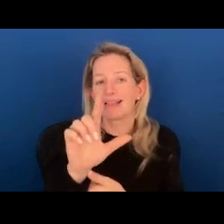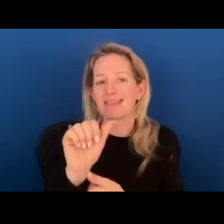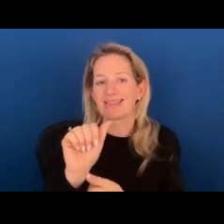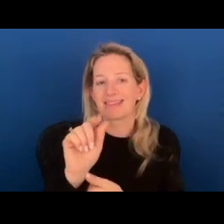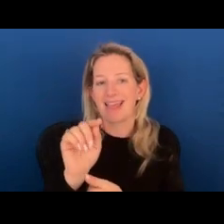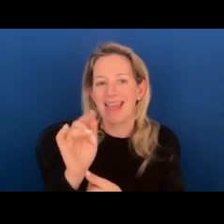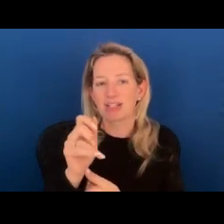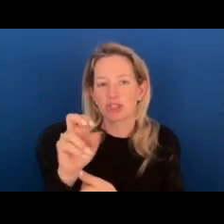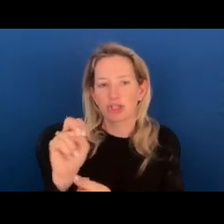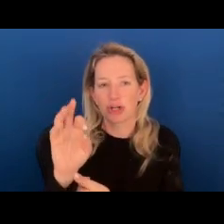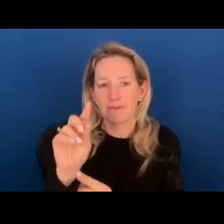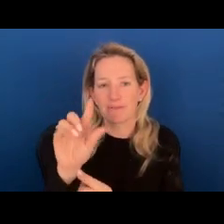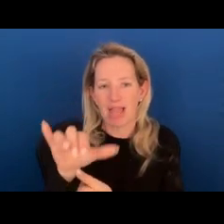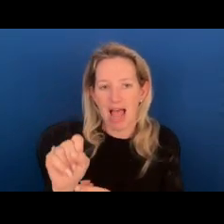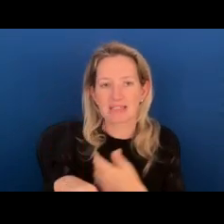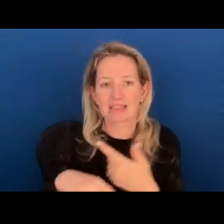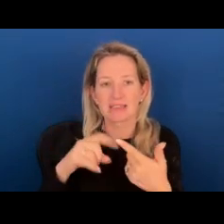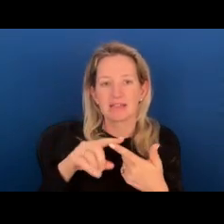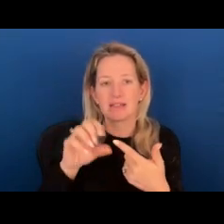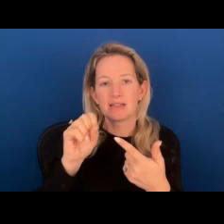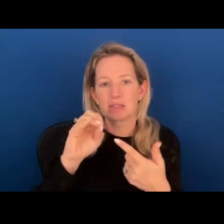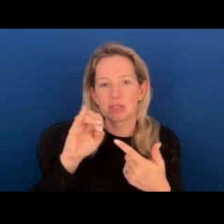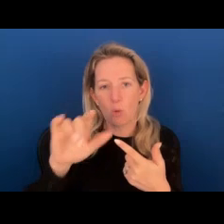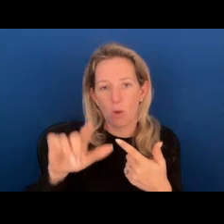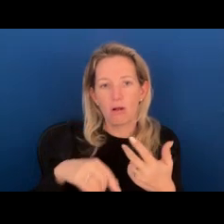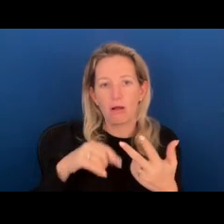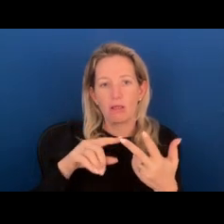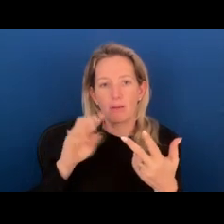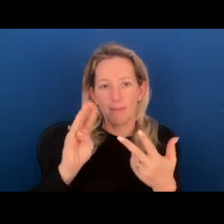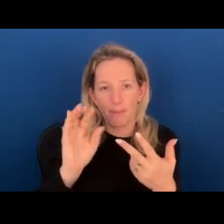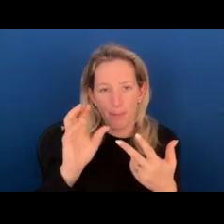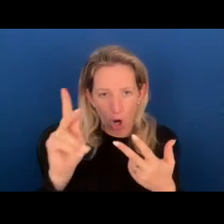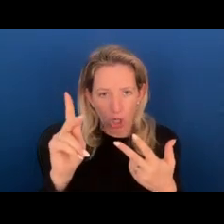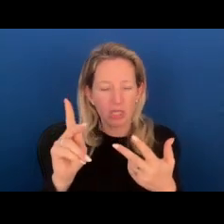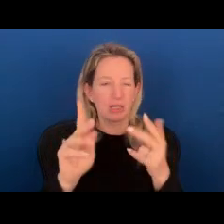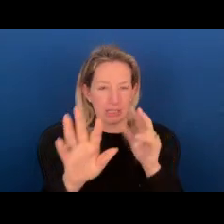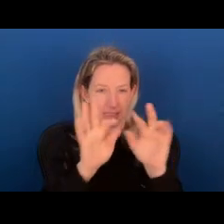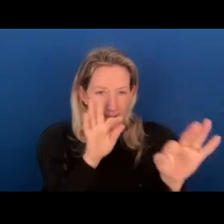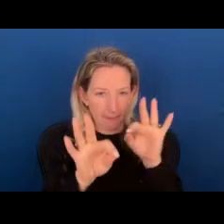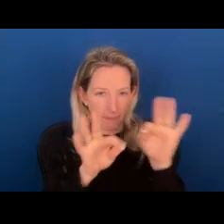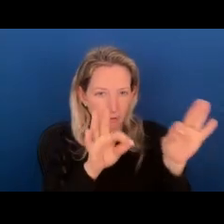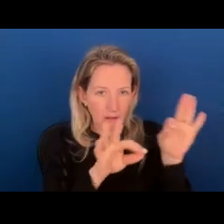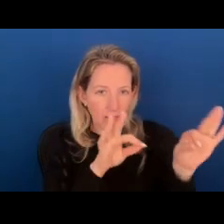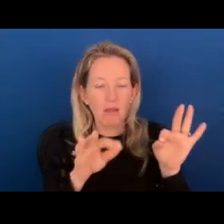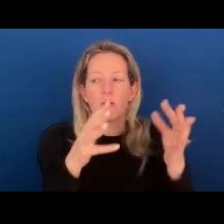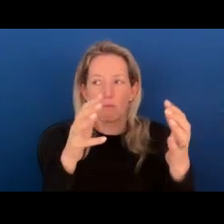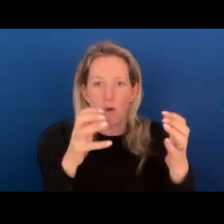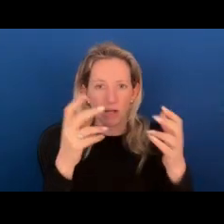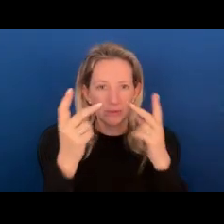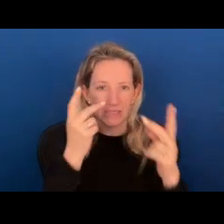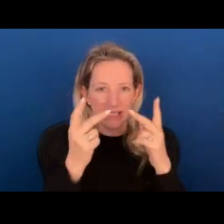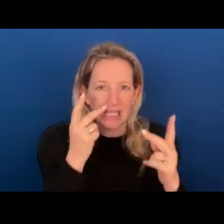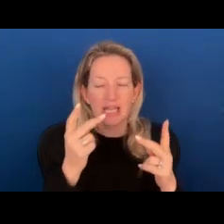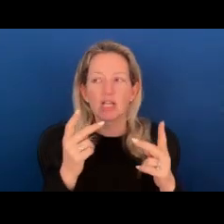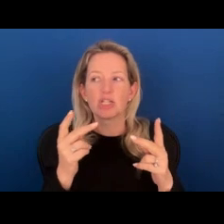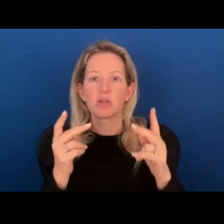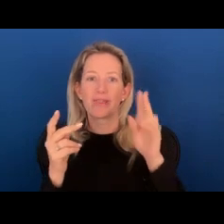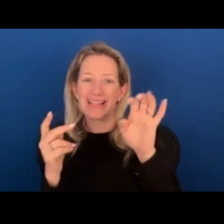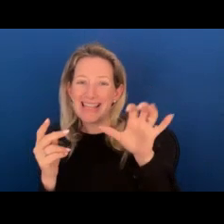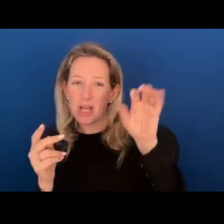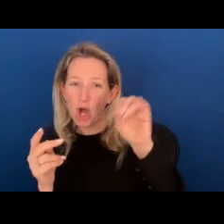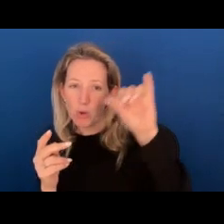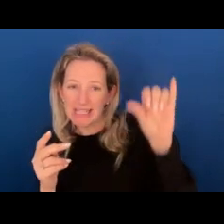and bark, and we're going to see what we can turn up and see where the sources in the ecosystems next to the water, in